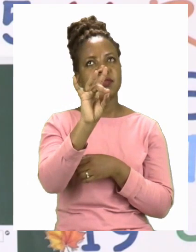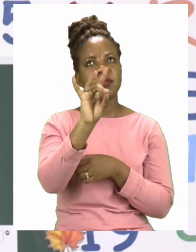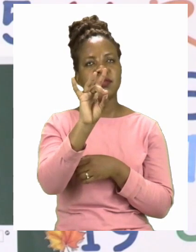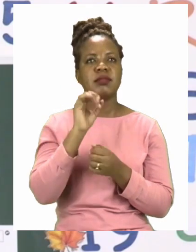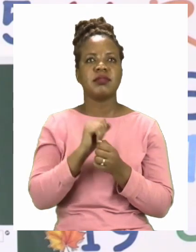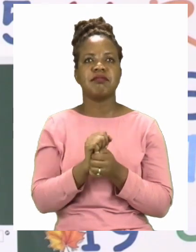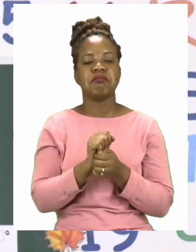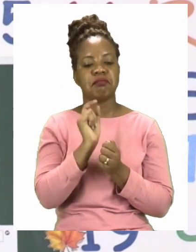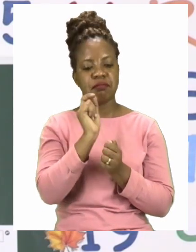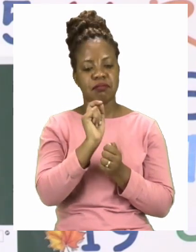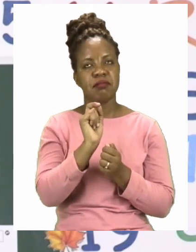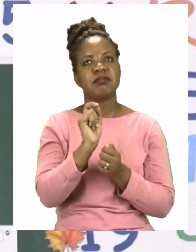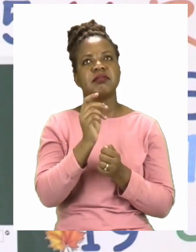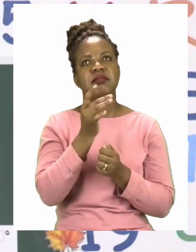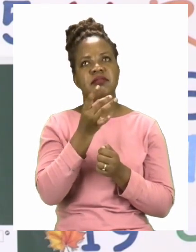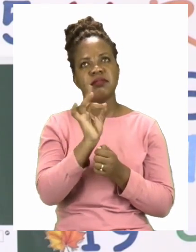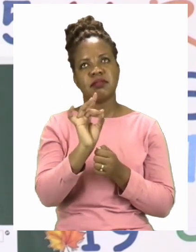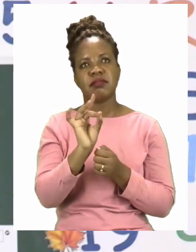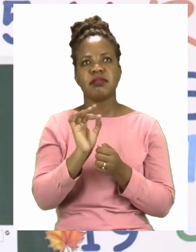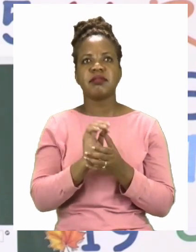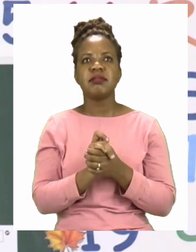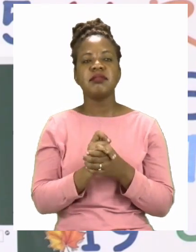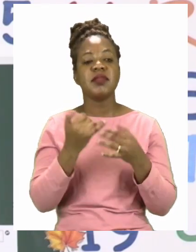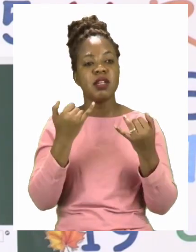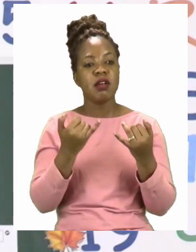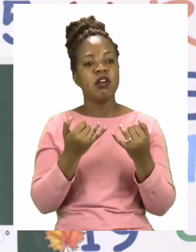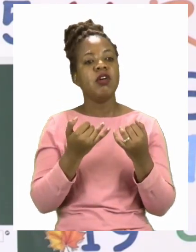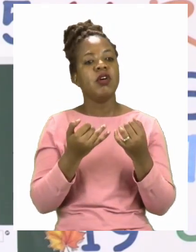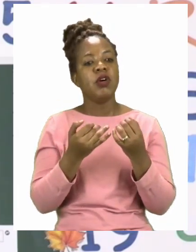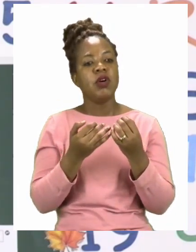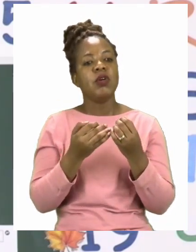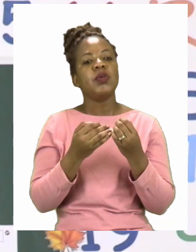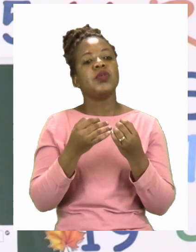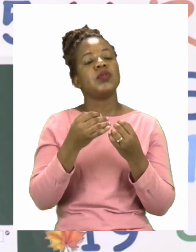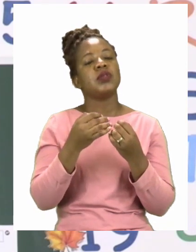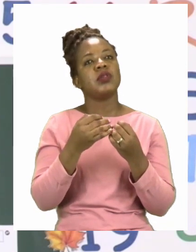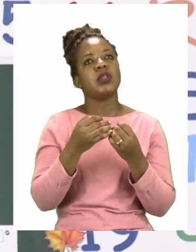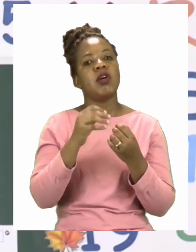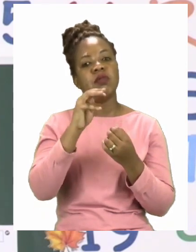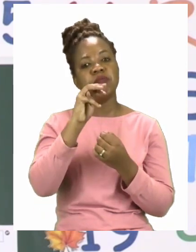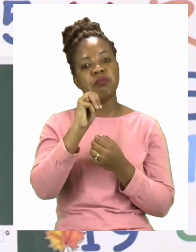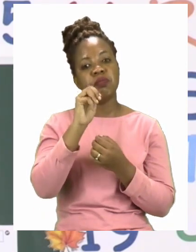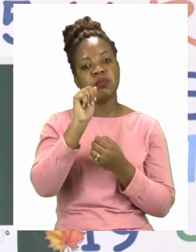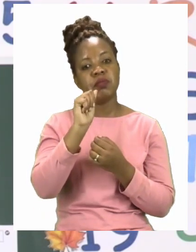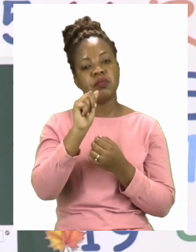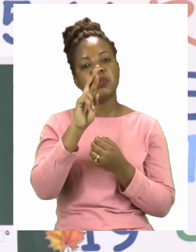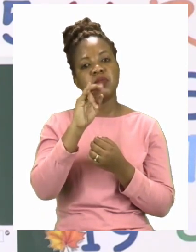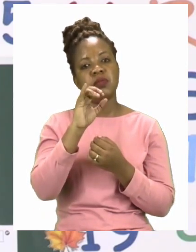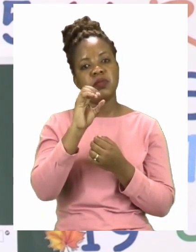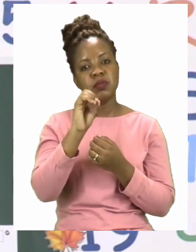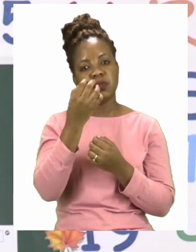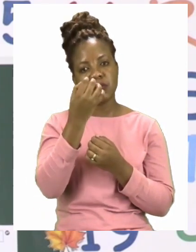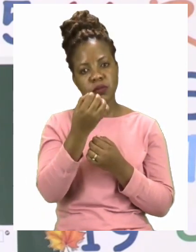Well done. So now we know that we have 80 pencils in both